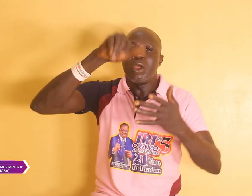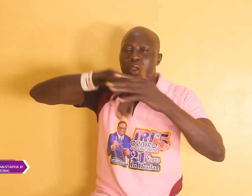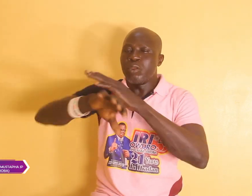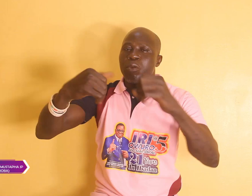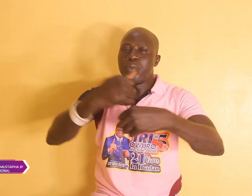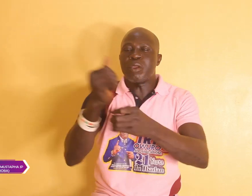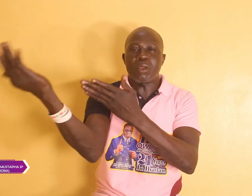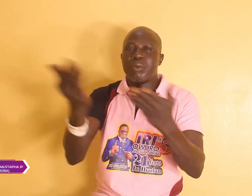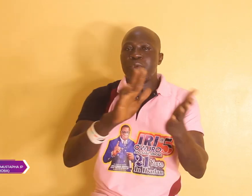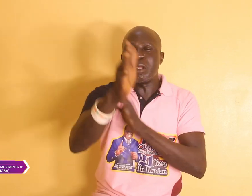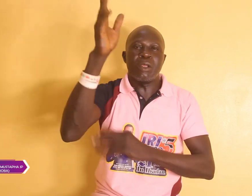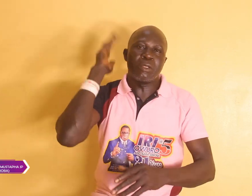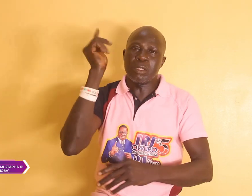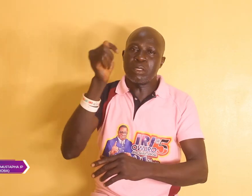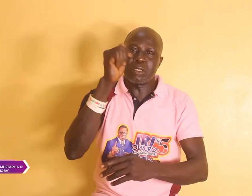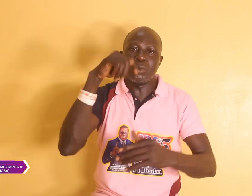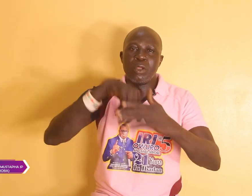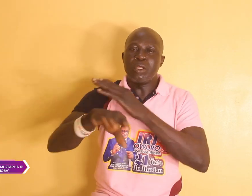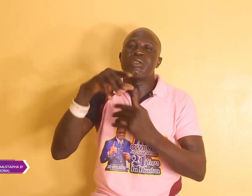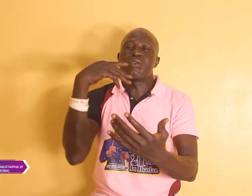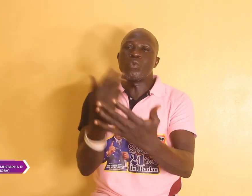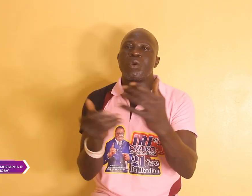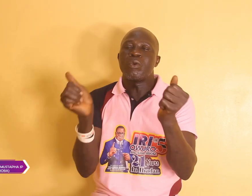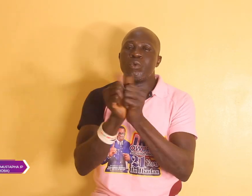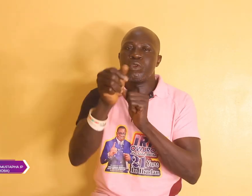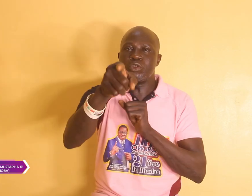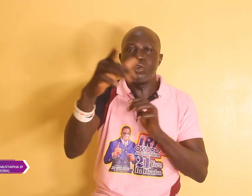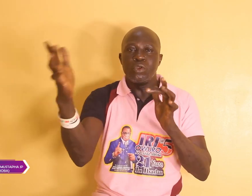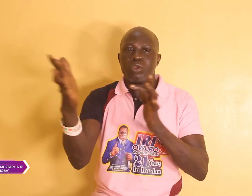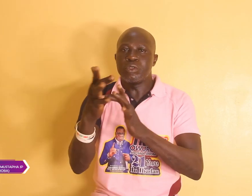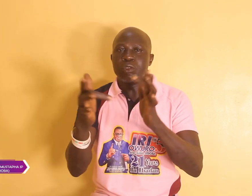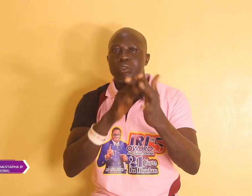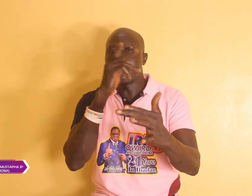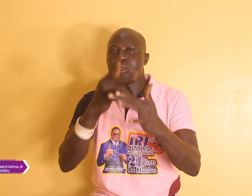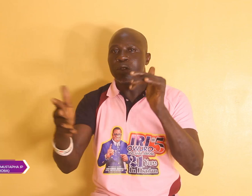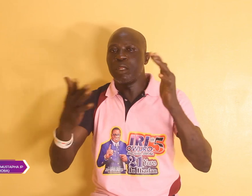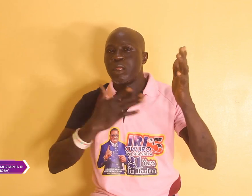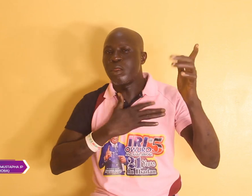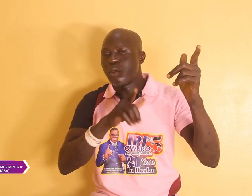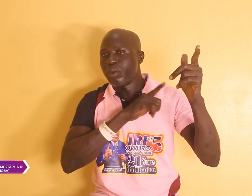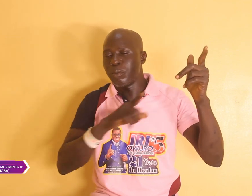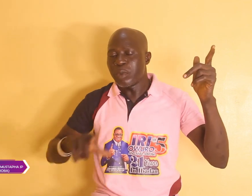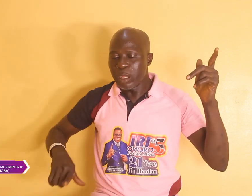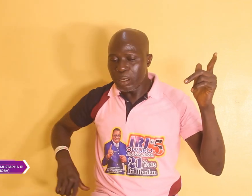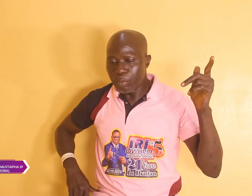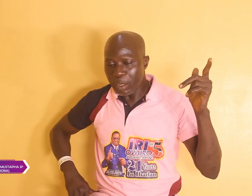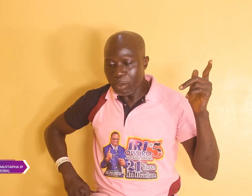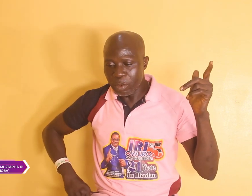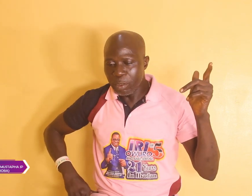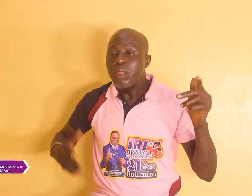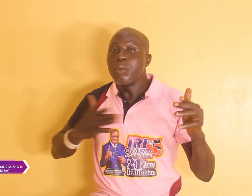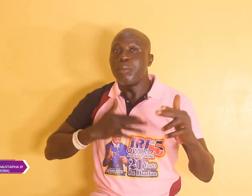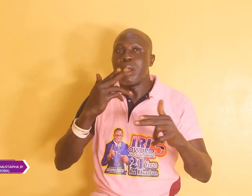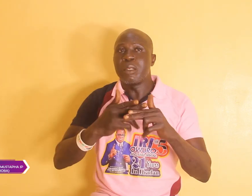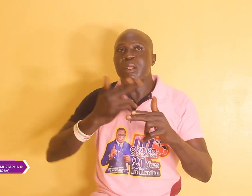ya lo mu eri e wa part with your testimony. It is well with you. Yes, Oluwa wa. Amen. In Jesus name